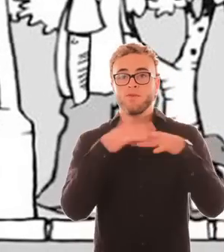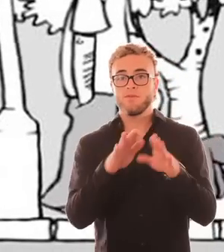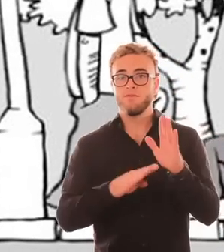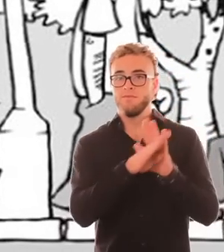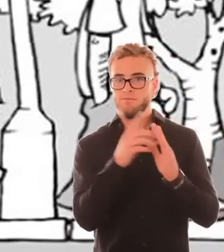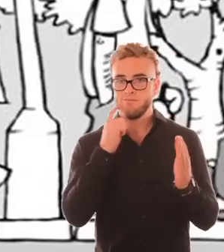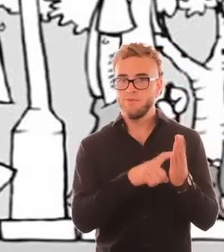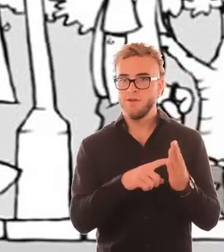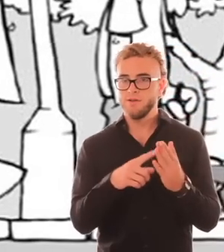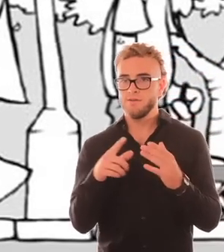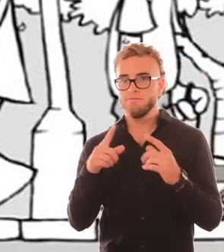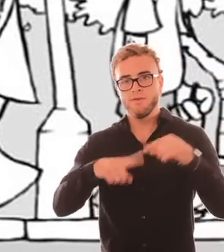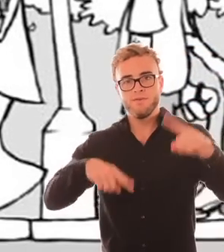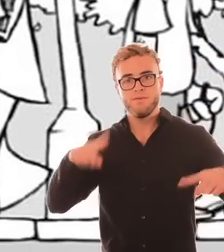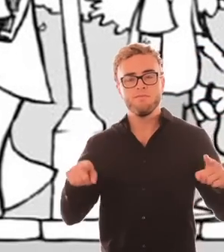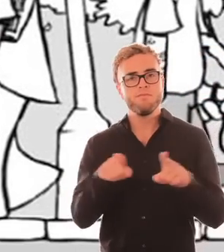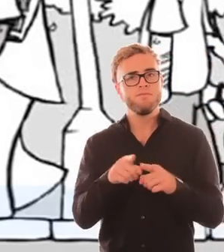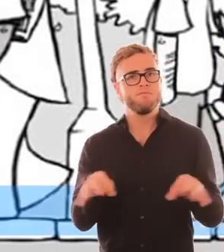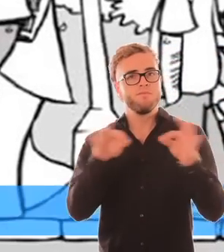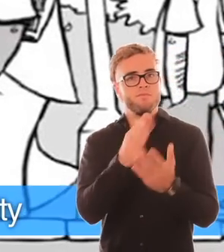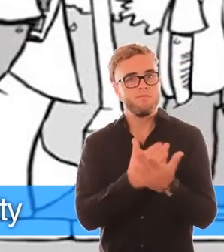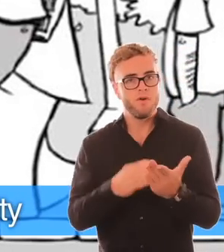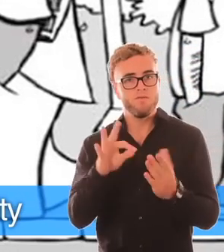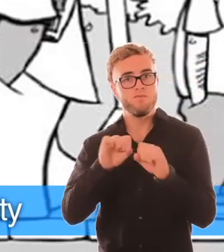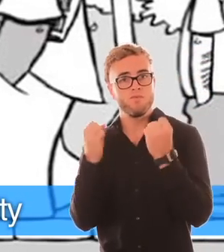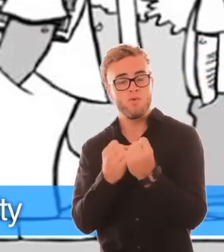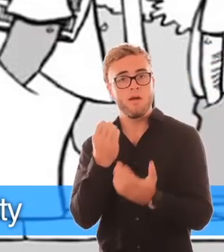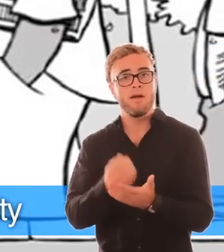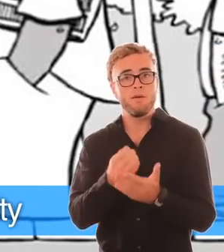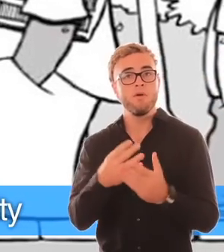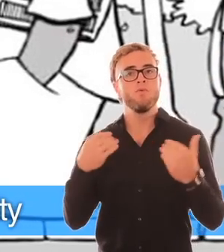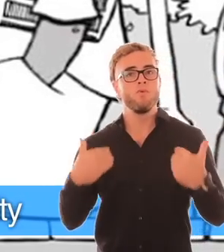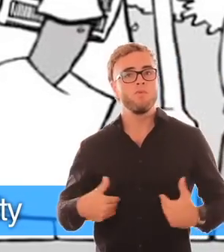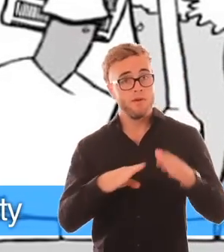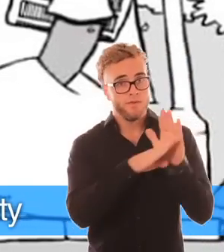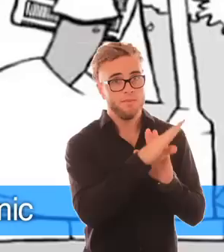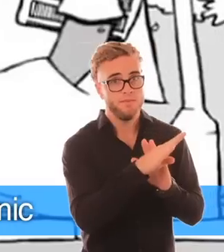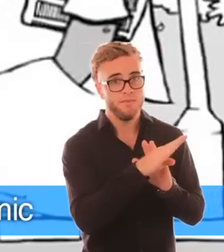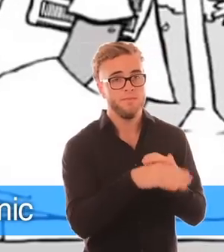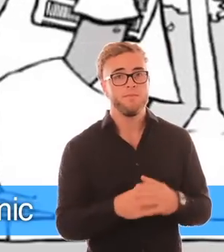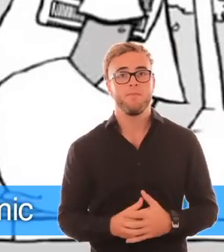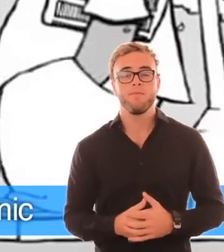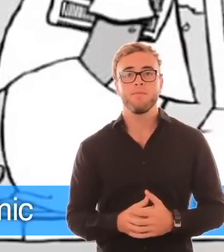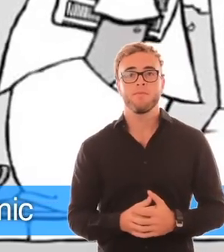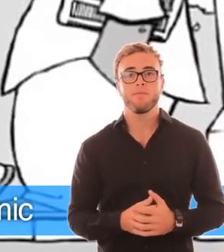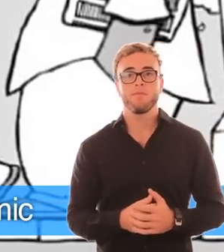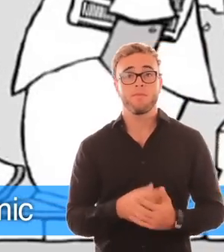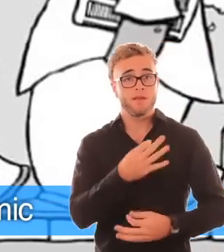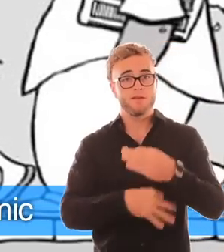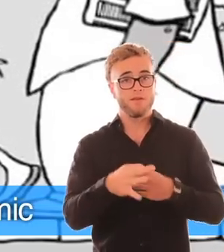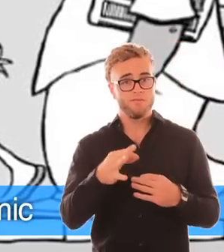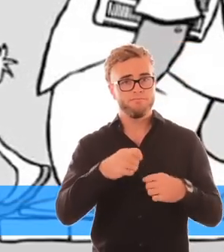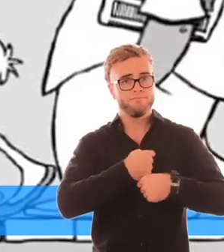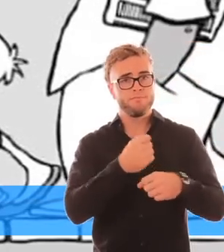Persons with and without disabilities enjoying a walk together. Inclusive development recognizes diversity as a fundamental aspect of social,